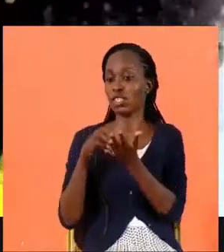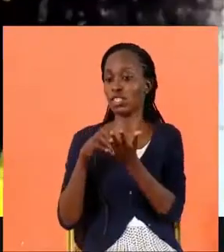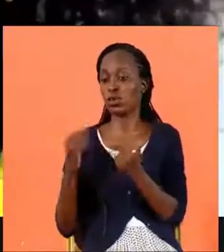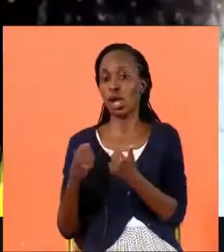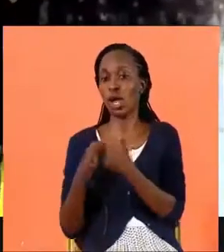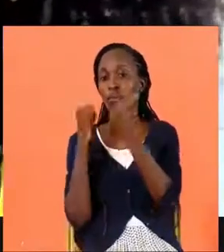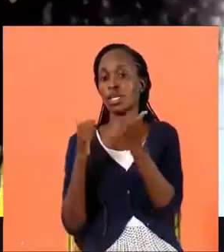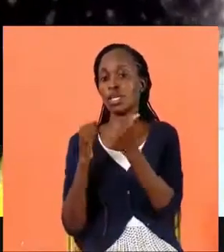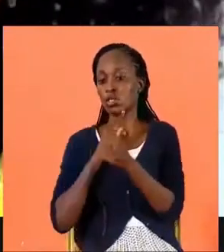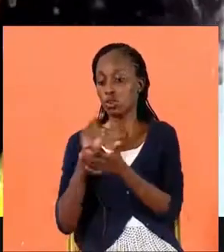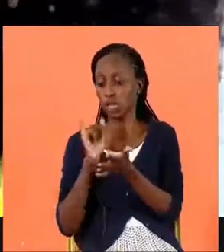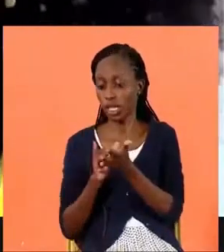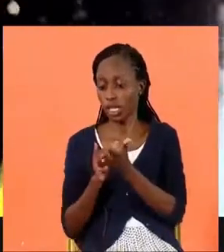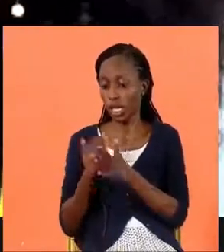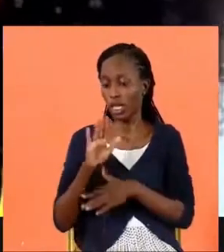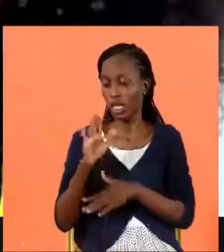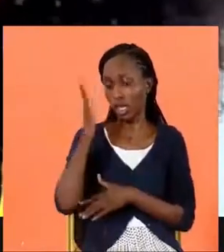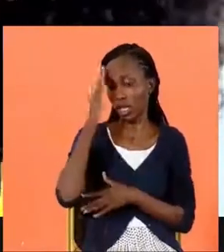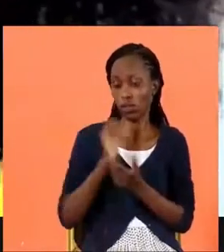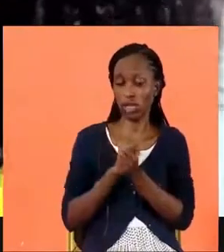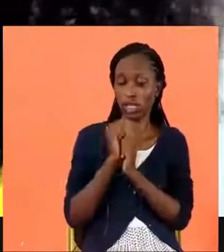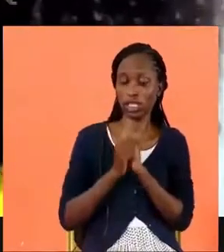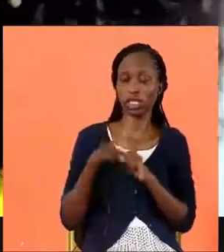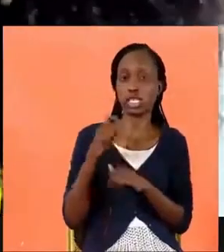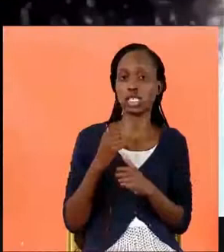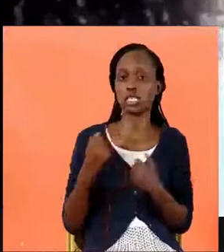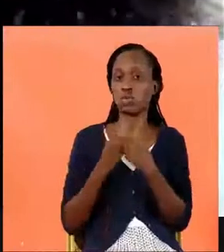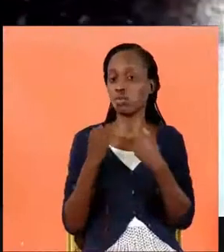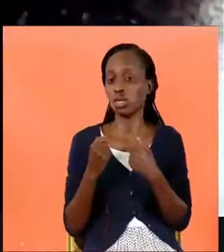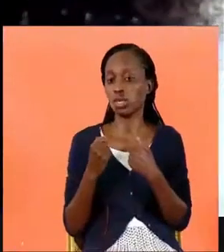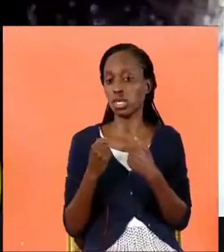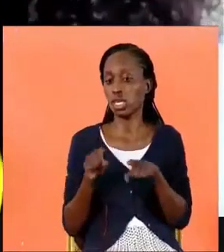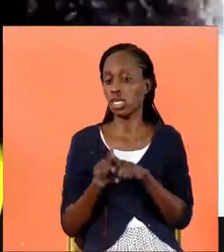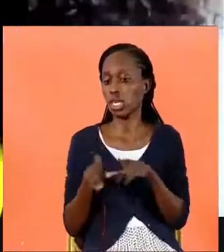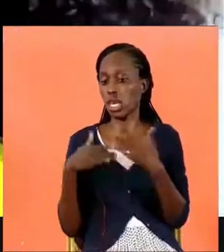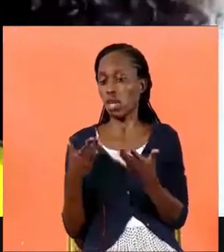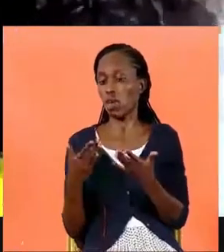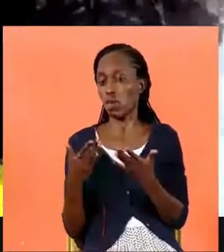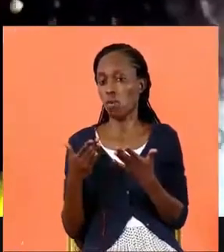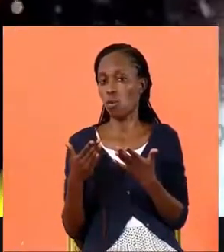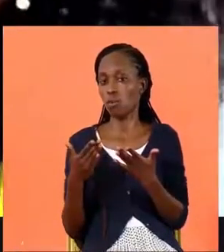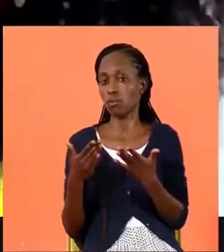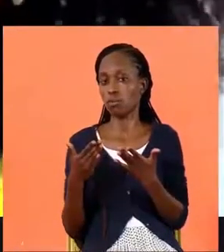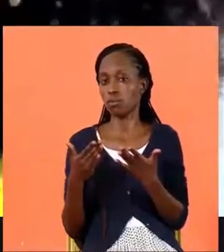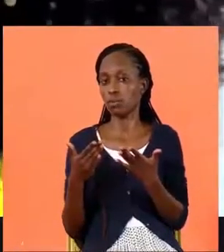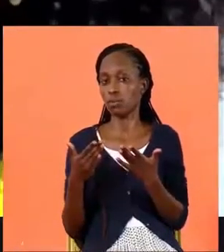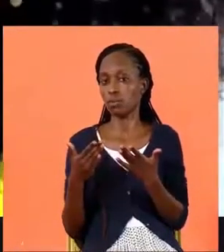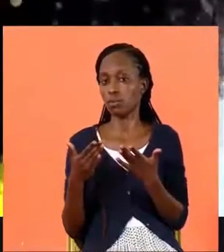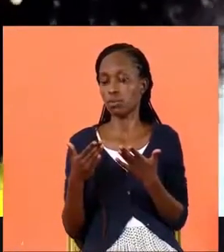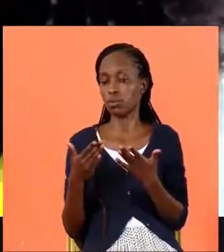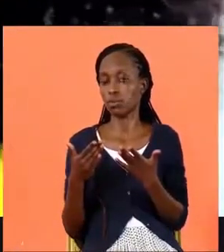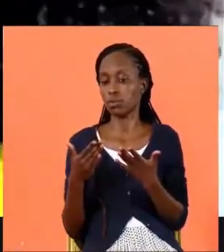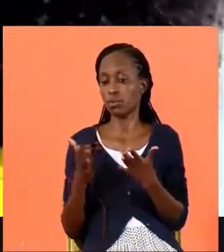happening, so that they recognize that change needs to happen. And the way in which they do that, the way in which they're able